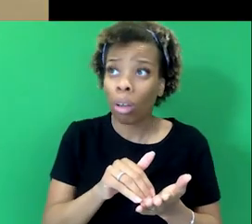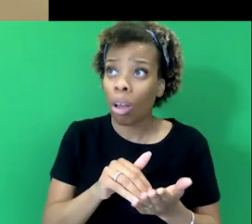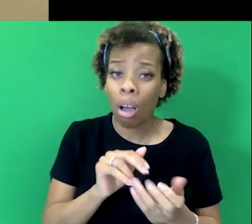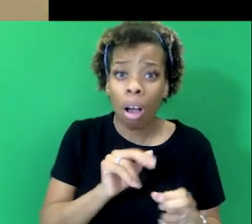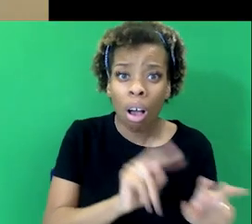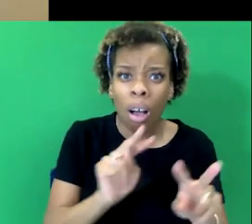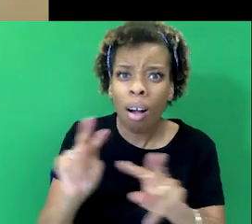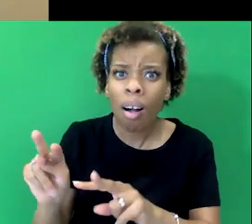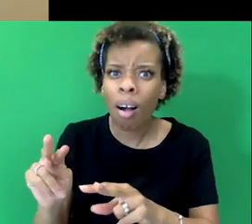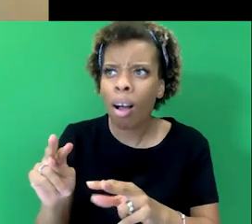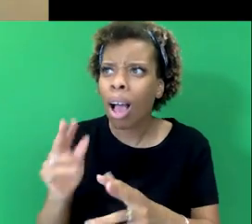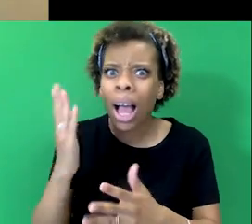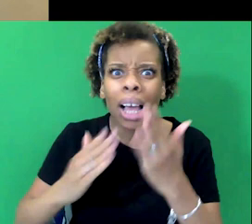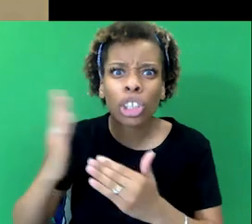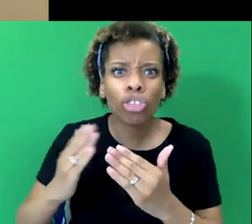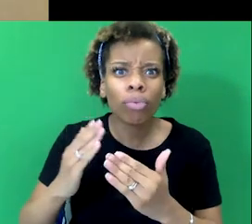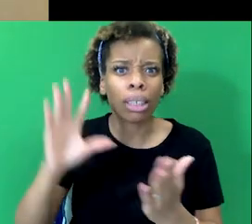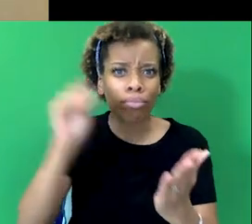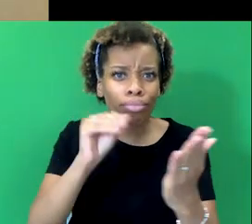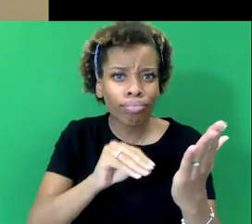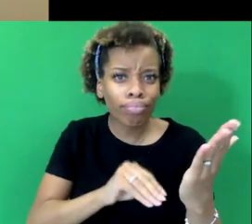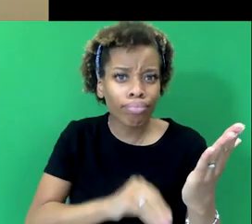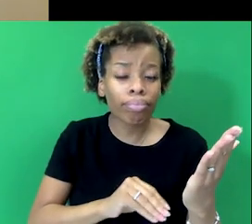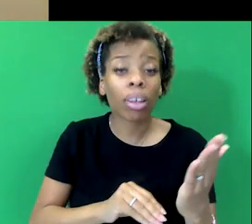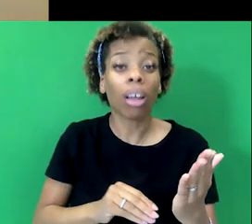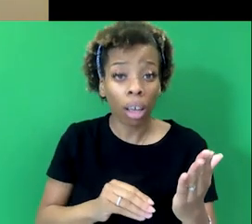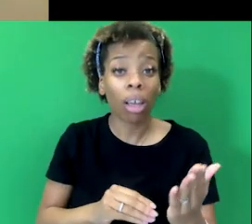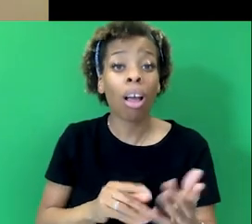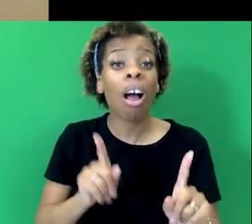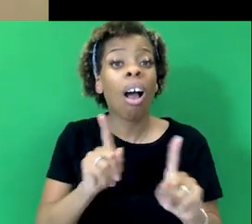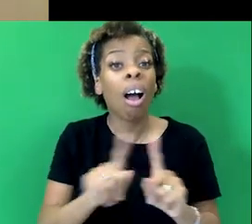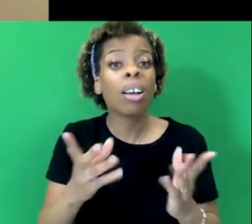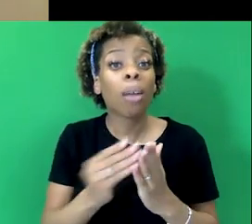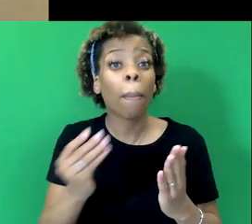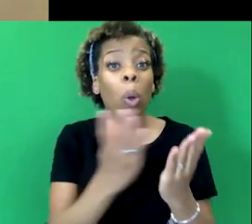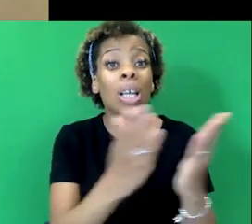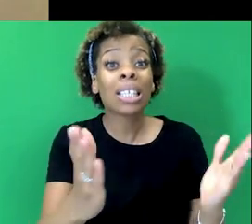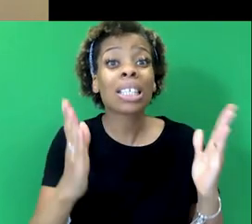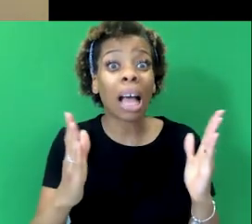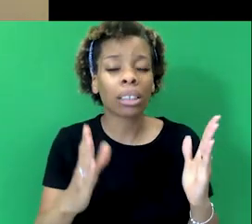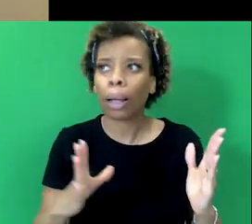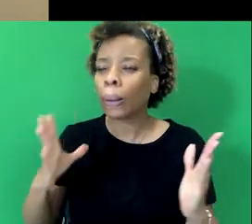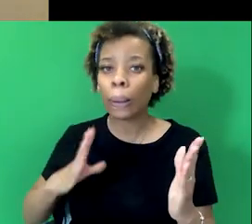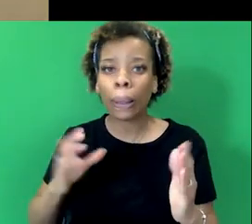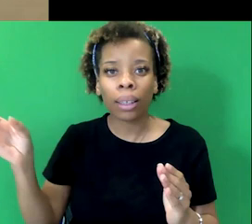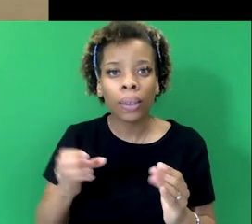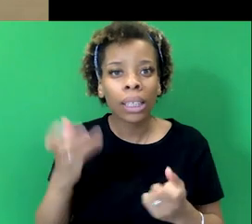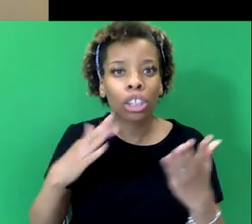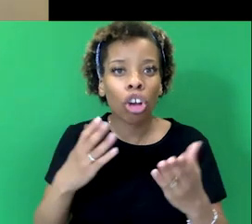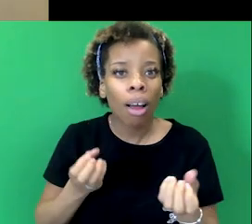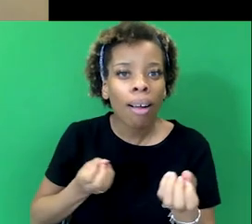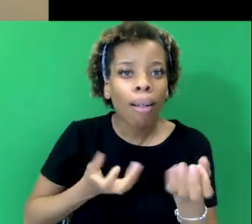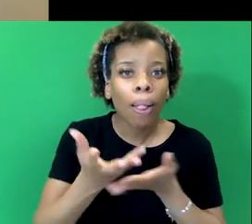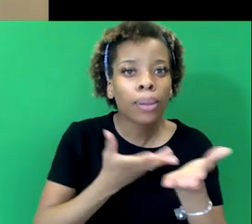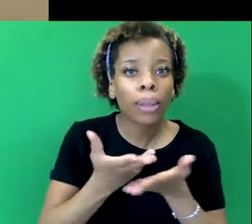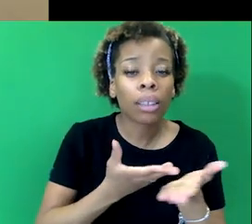distinctions. And good scientists too do consulting on the scientific aspects of drama. They can do science fiction films, but they get it.